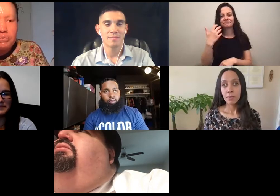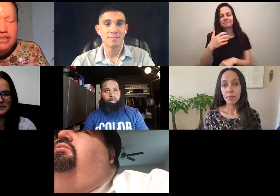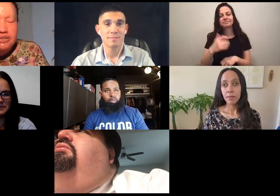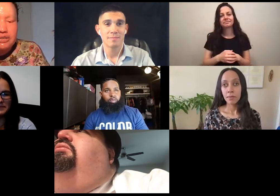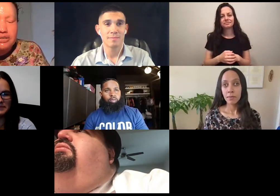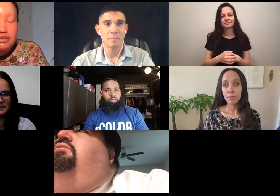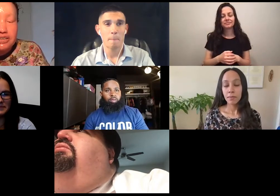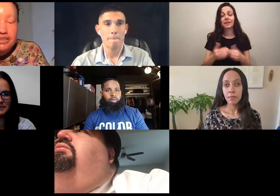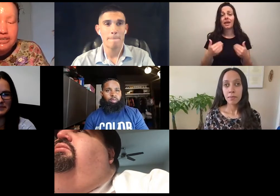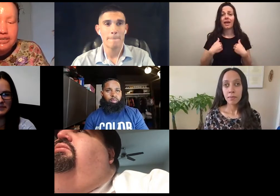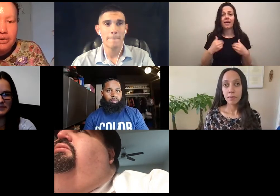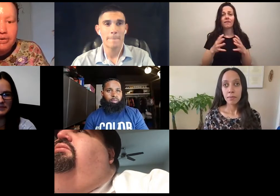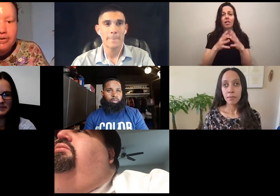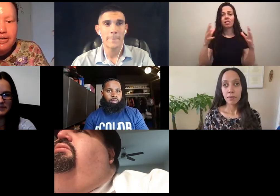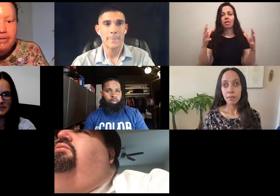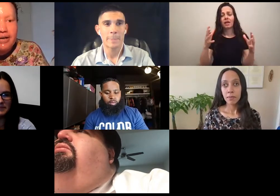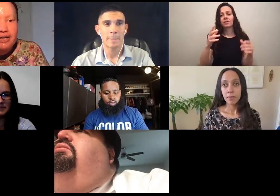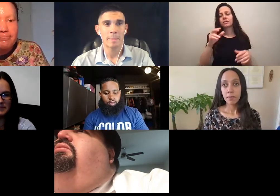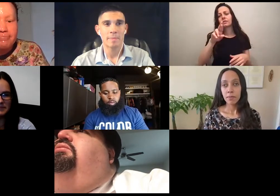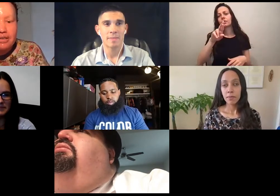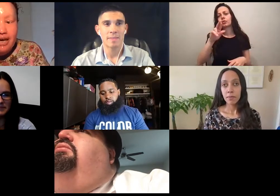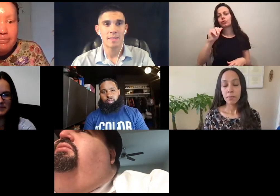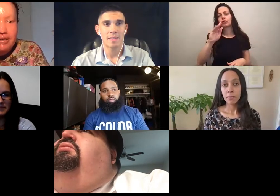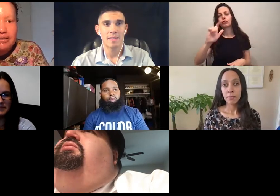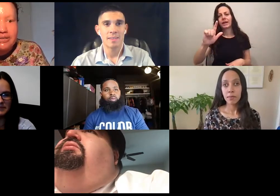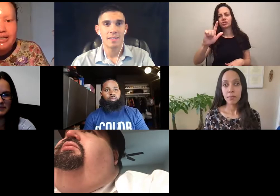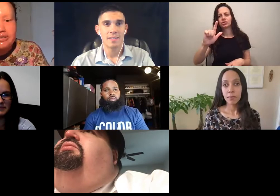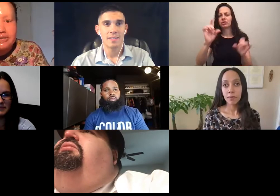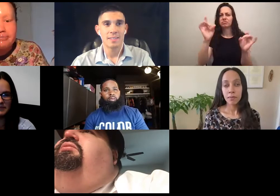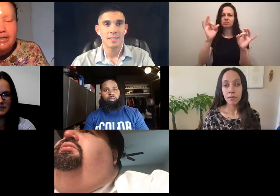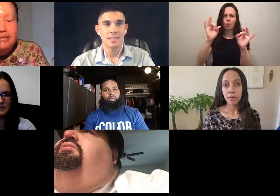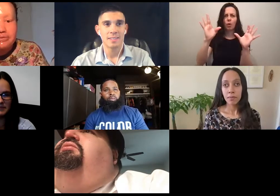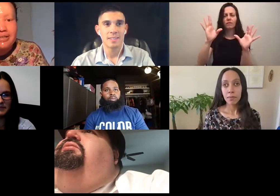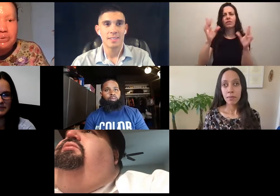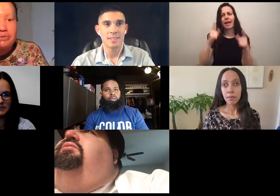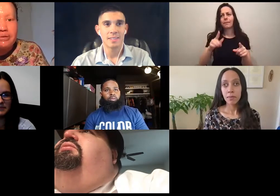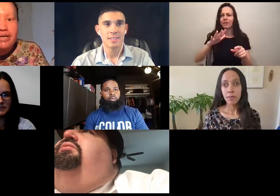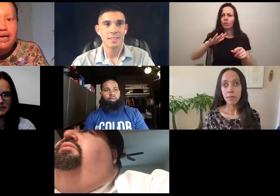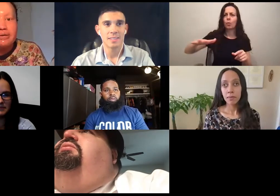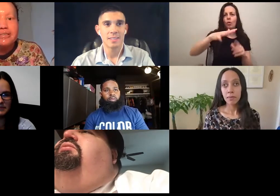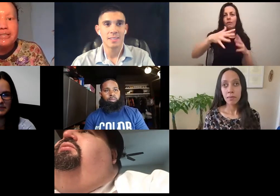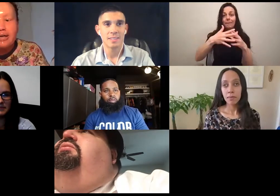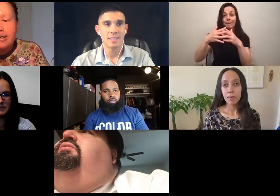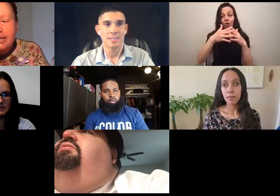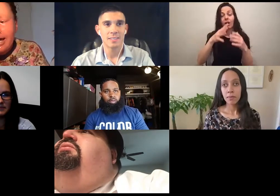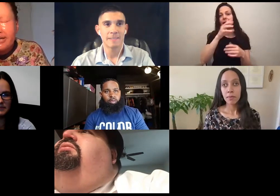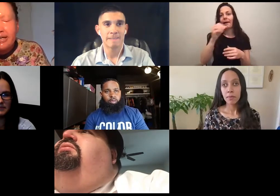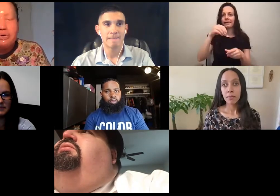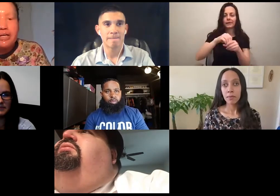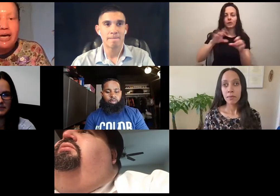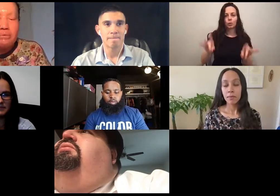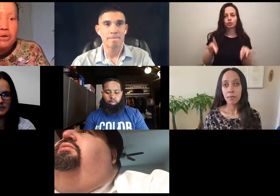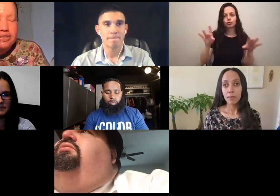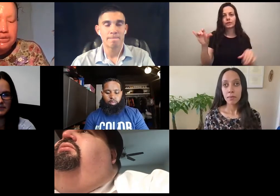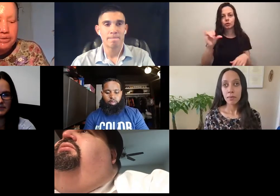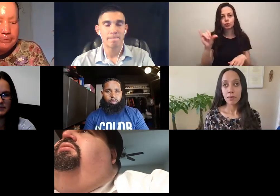awful racial atrocities going on in America, they're happening in Australia too. And it's really important that we acknowledge that and the